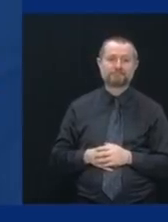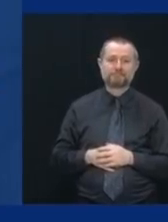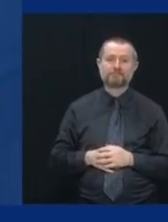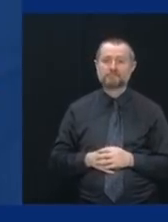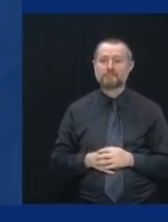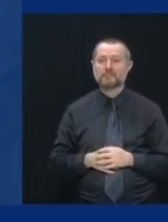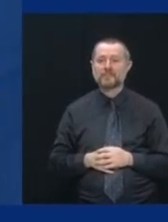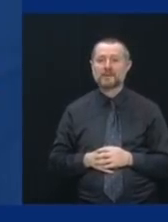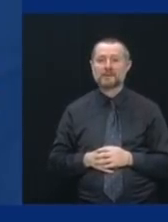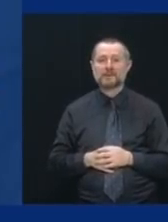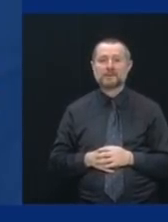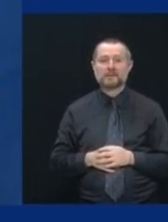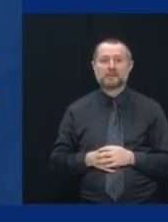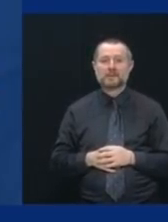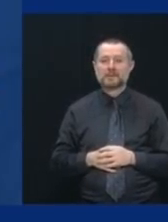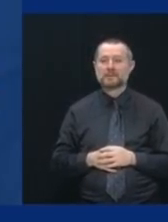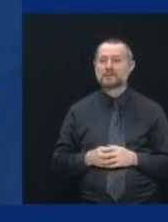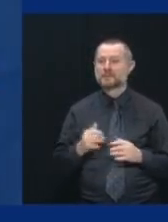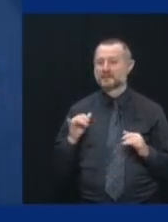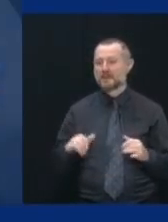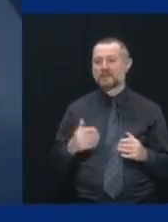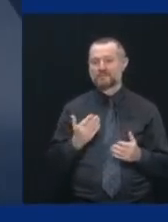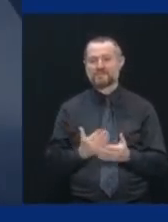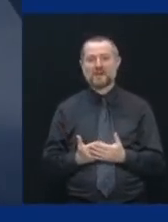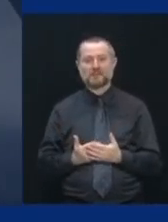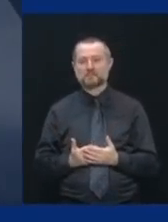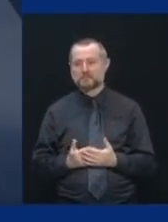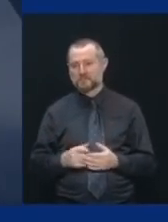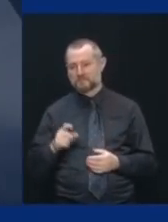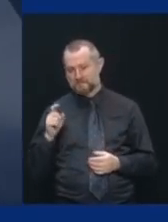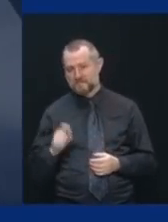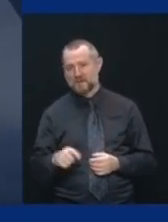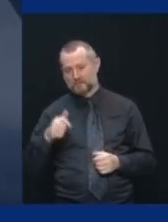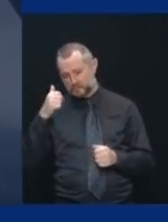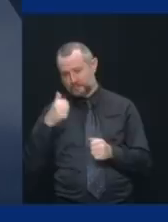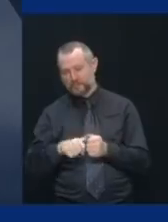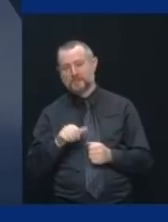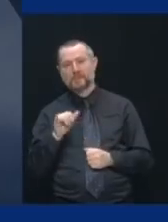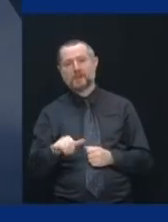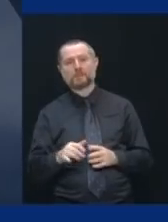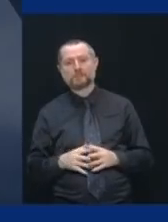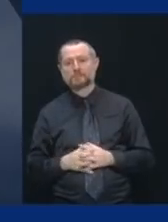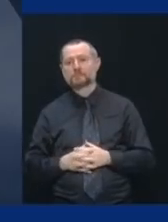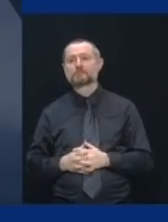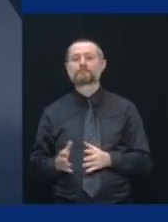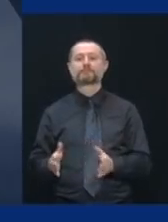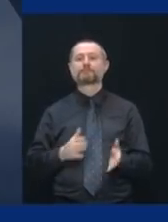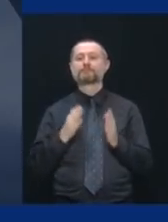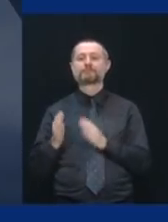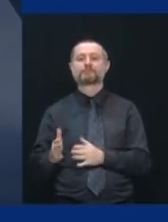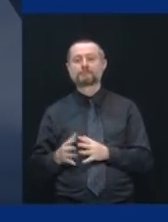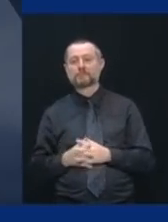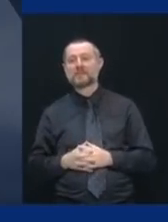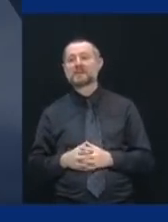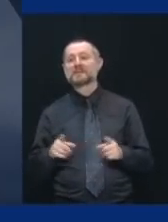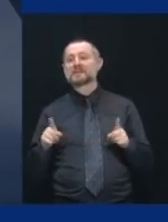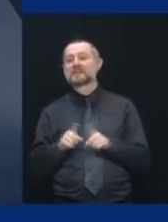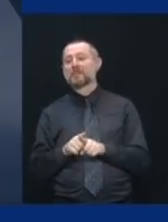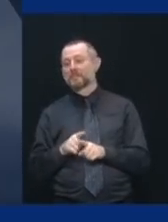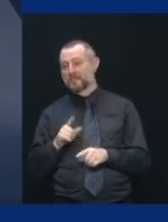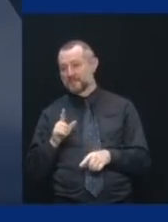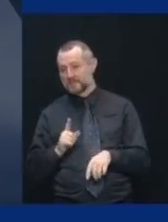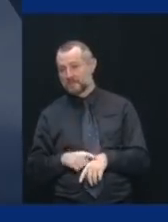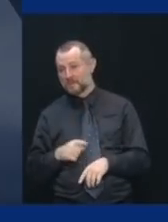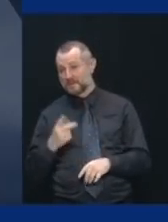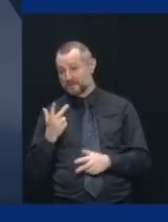okay? And that's just a fact that we have to keep in mind. At the same time, multiple